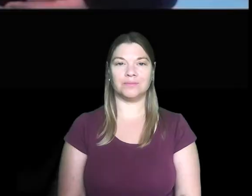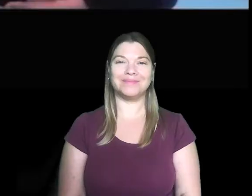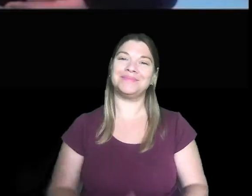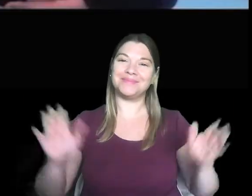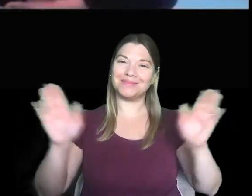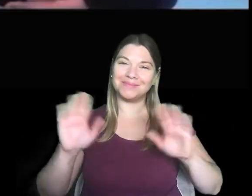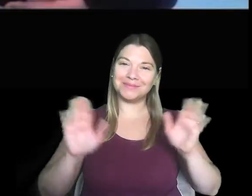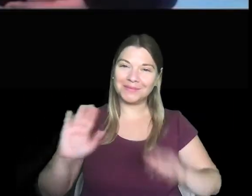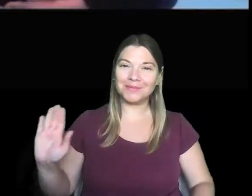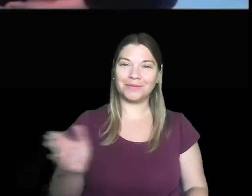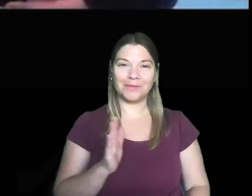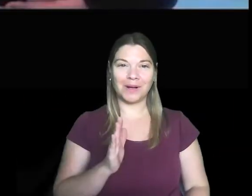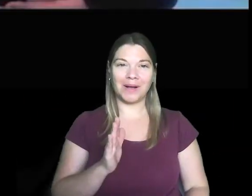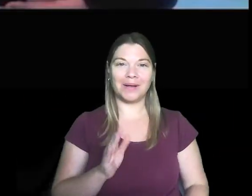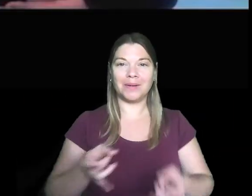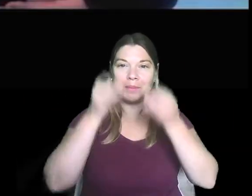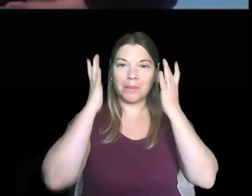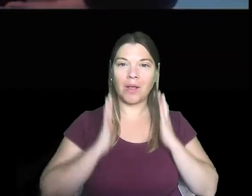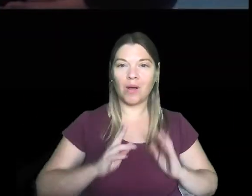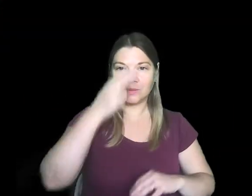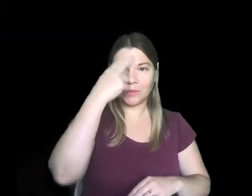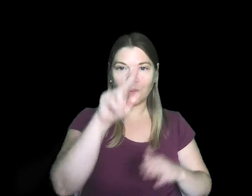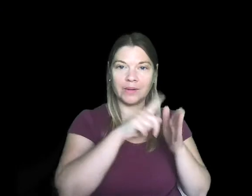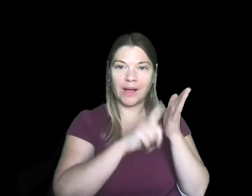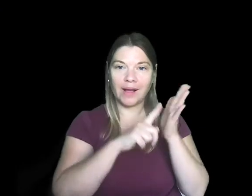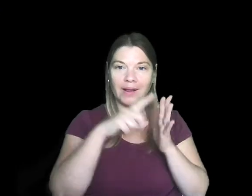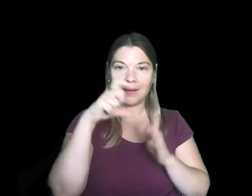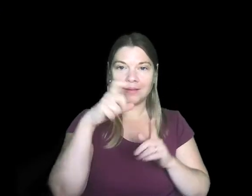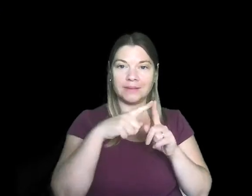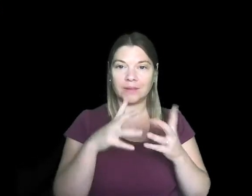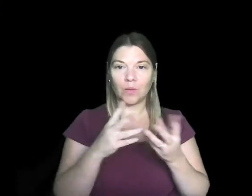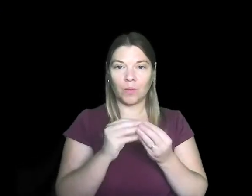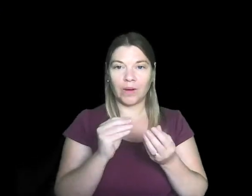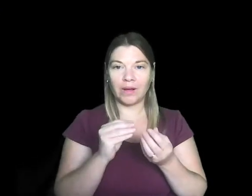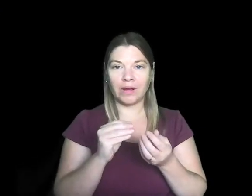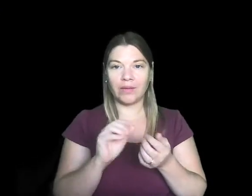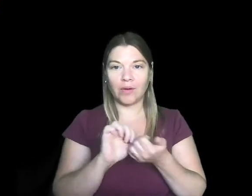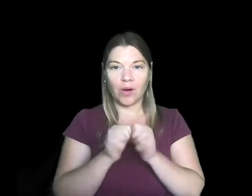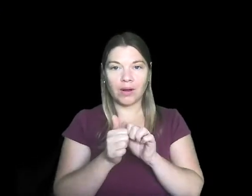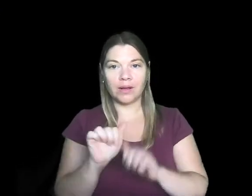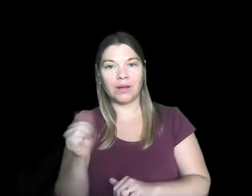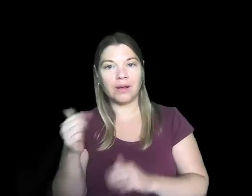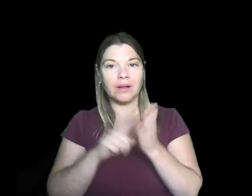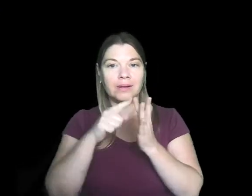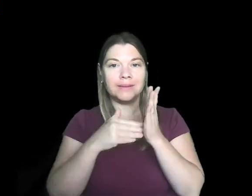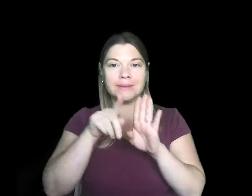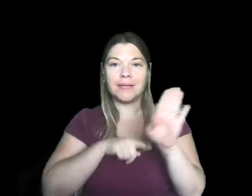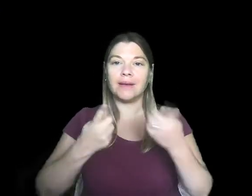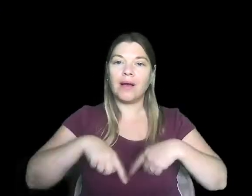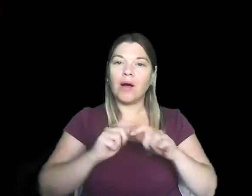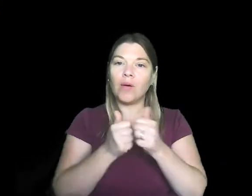Hello everyone, I'm Alice and joining me on the screen is Linzy. As a company, we make